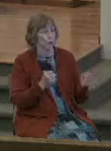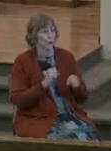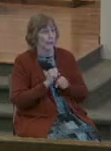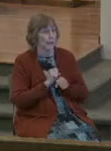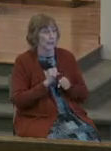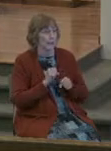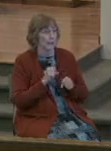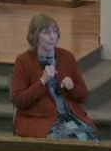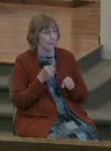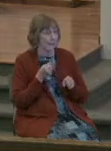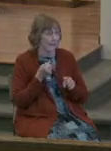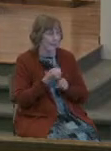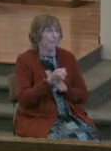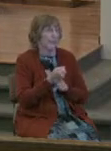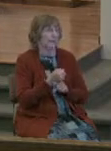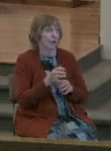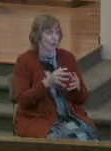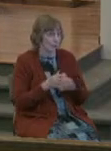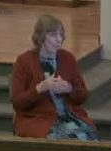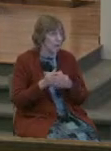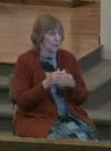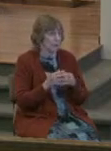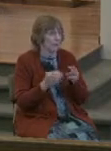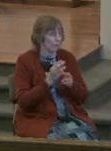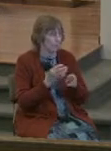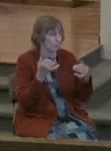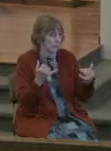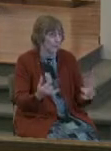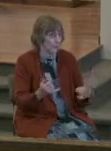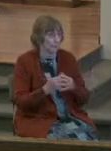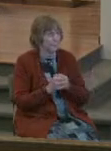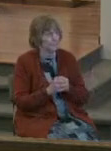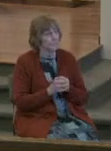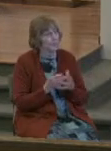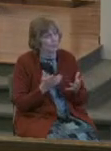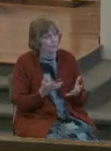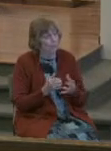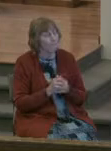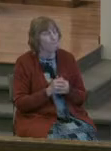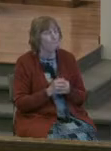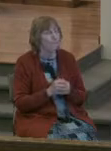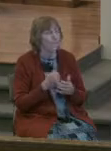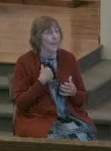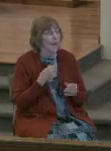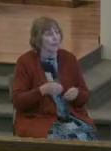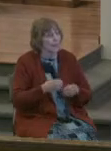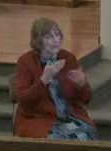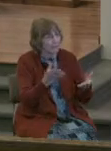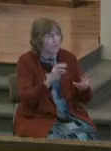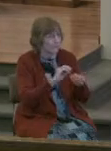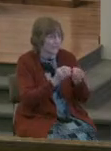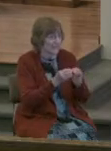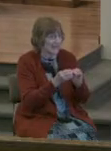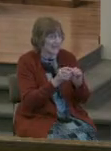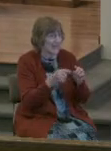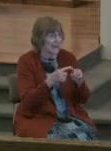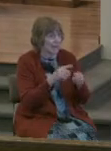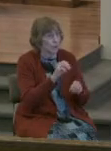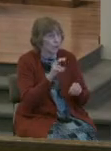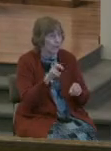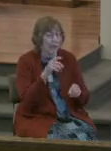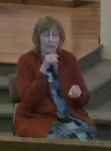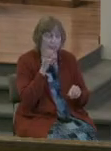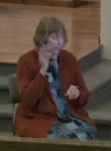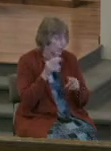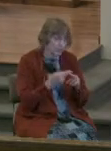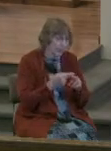impact on America and the world right now. And so I'm going to give you some statistics about COVID. Now, I'm not preaching a